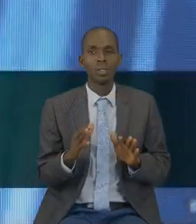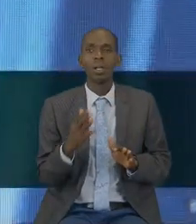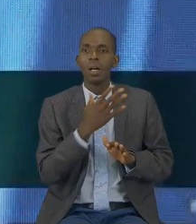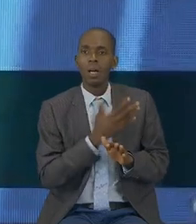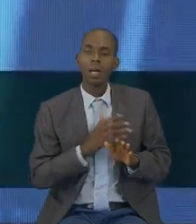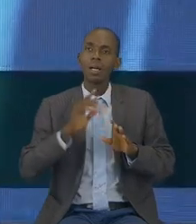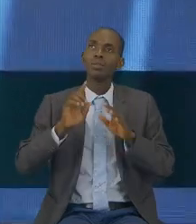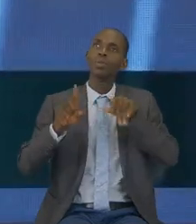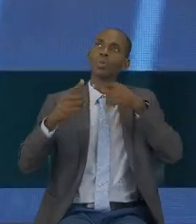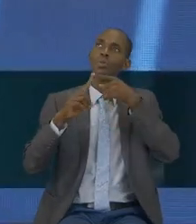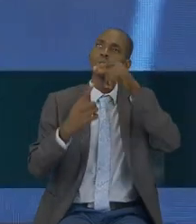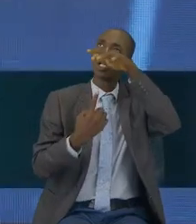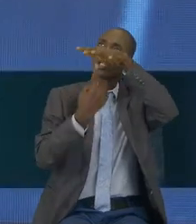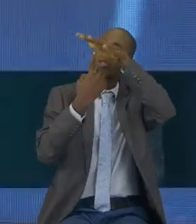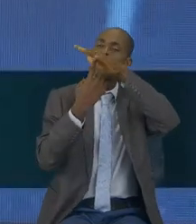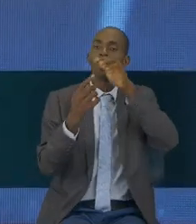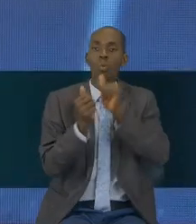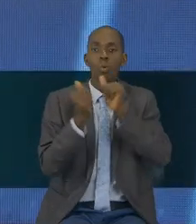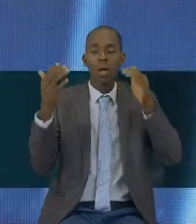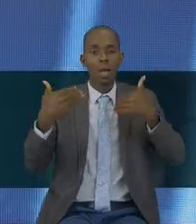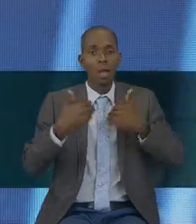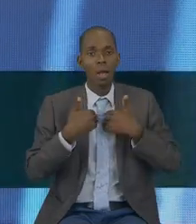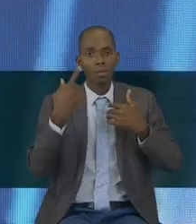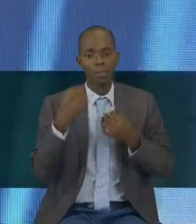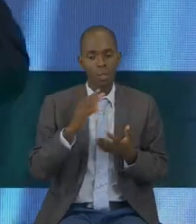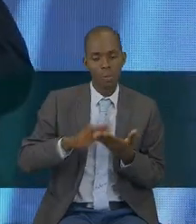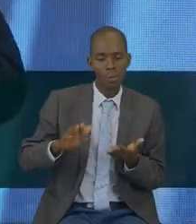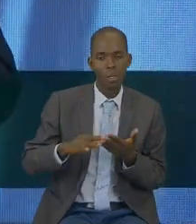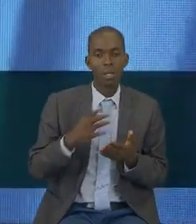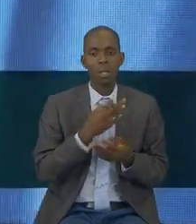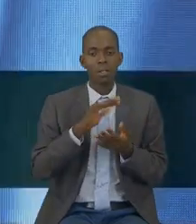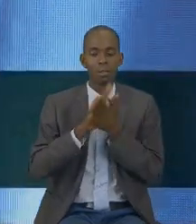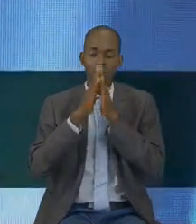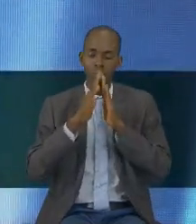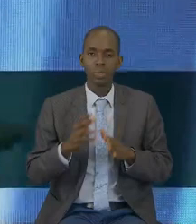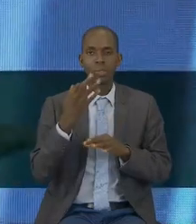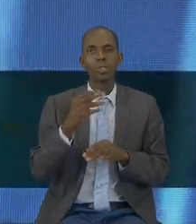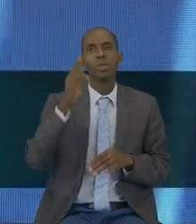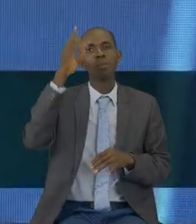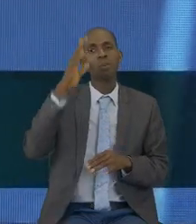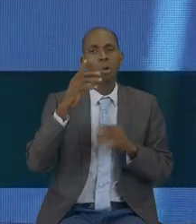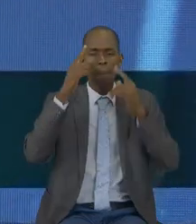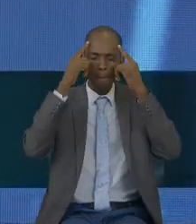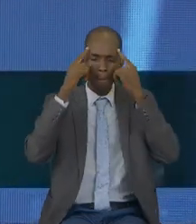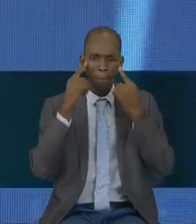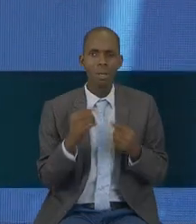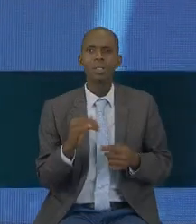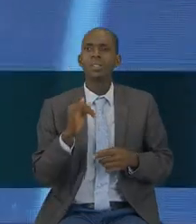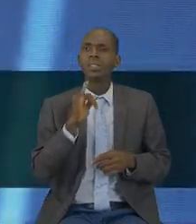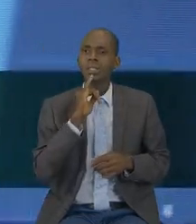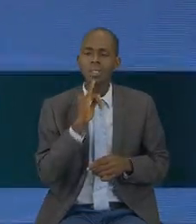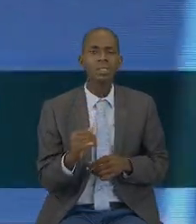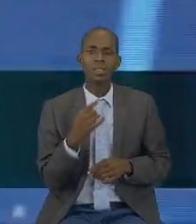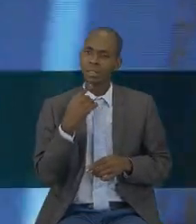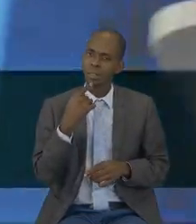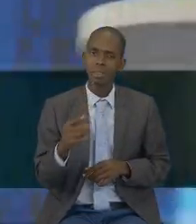to the peak without having the pardon and the peace of God. Moses is revealing to us, and he's